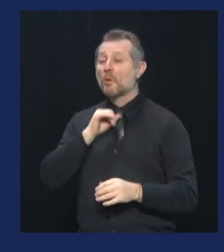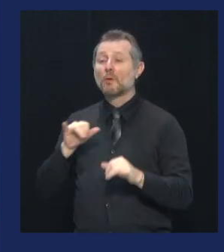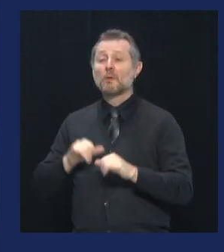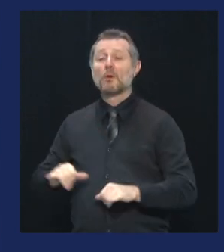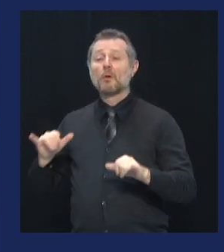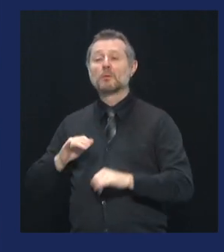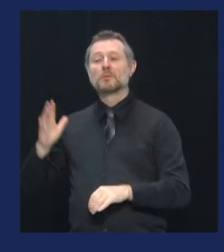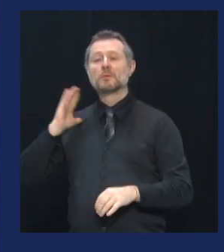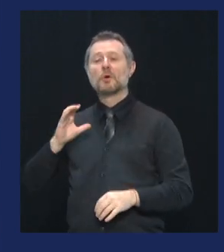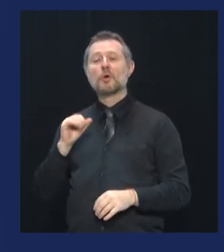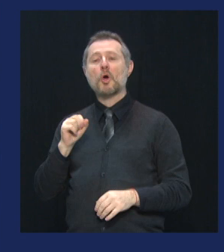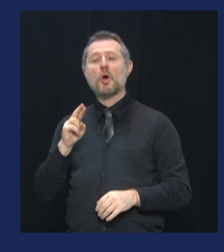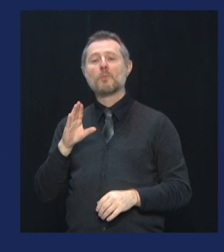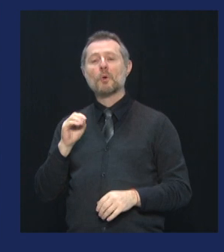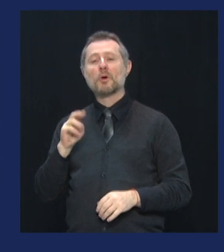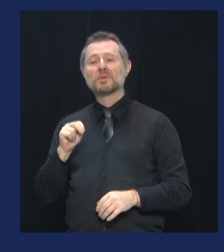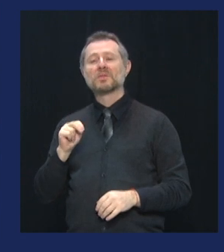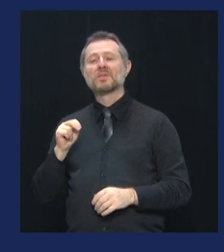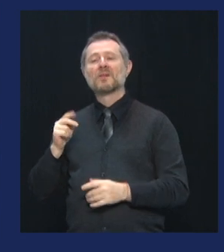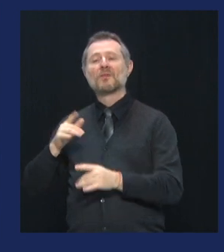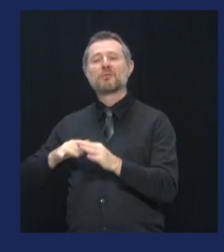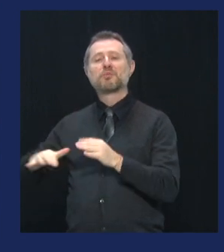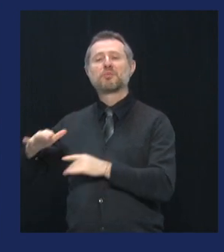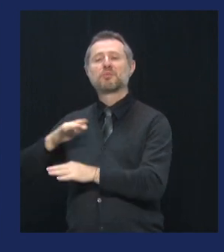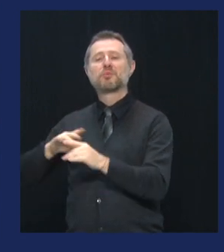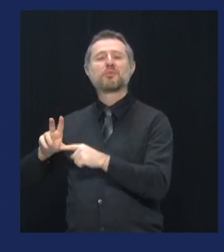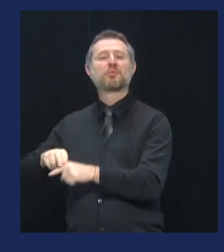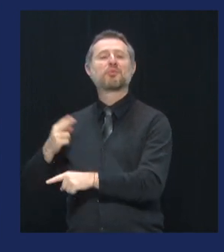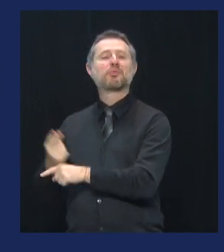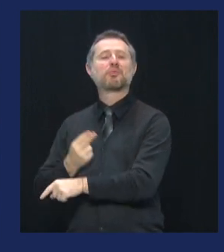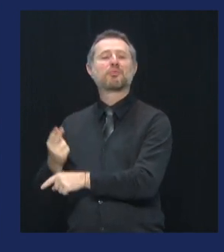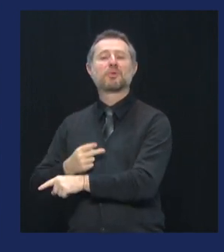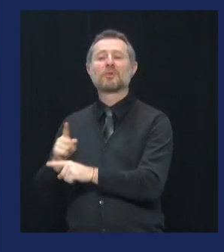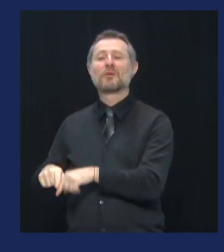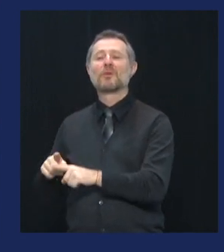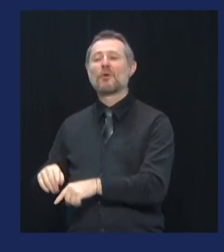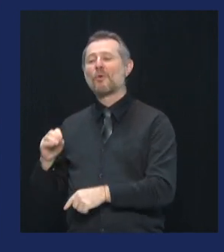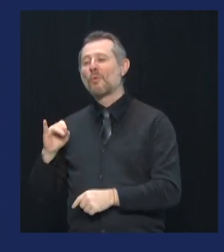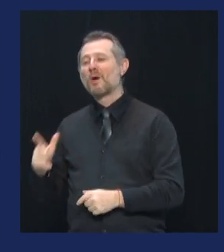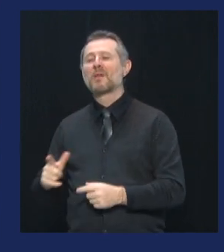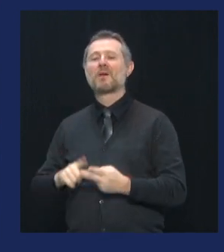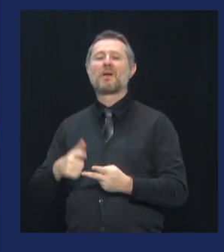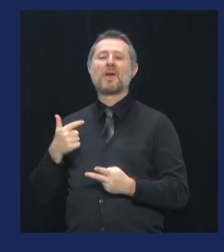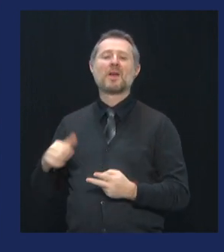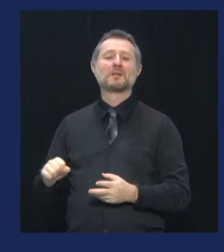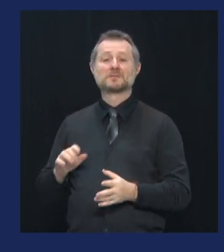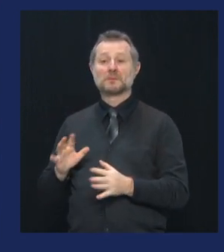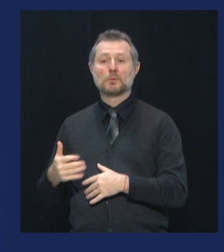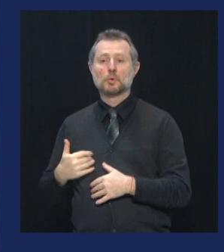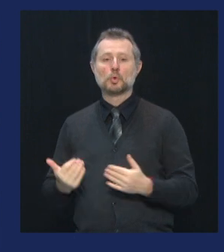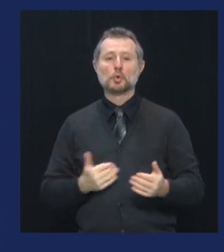that, we must have new alternative energy supplies that are able to reach scale.